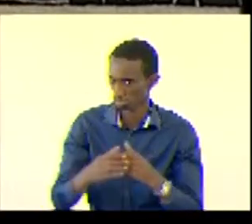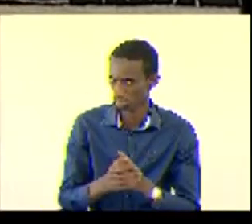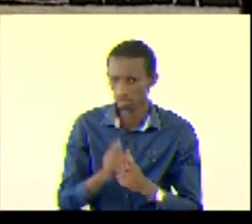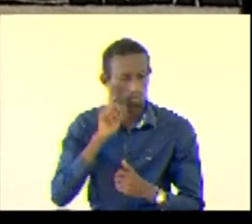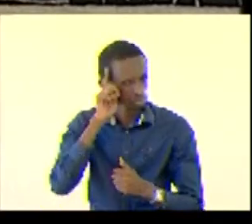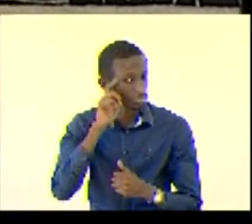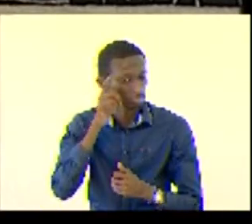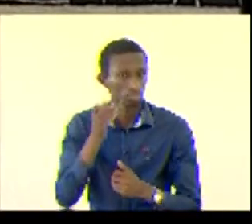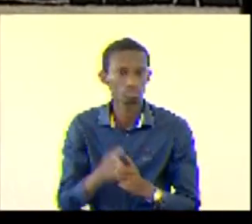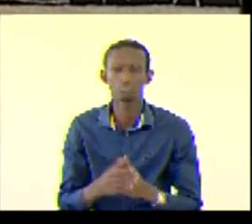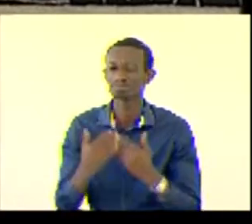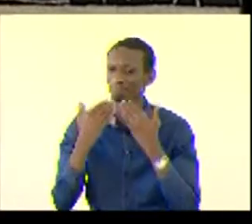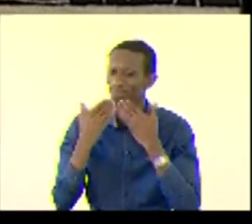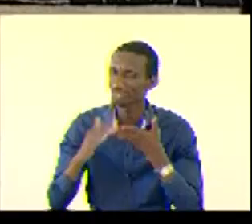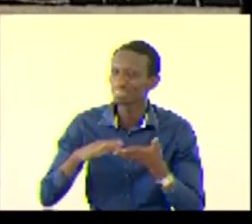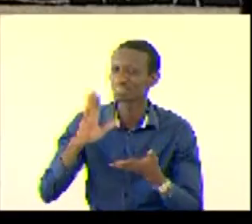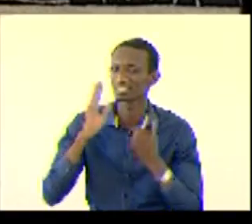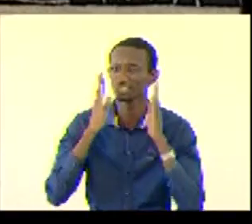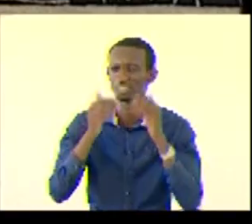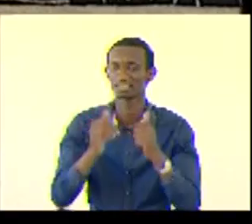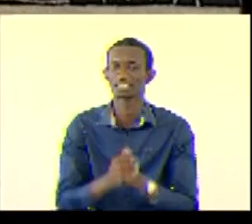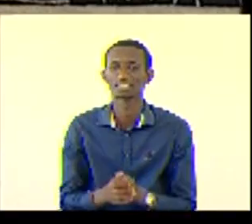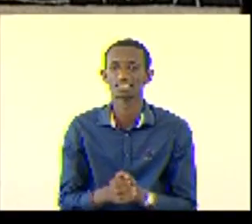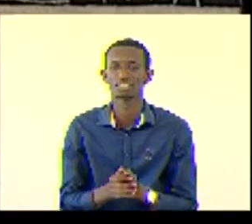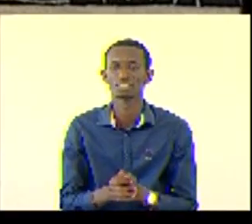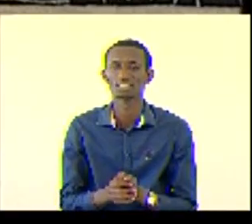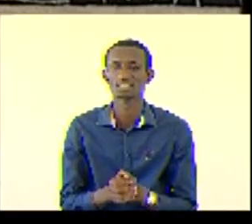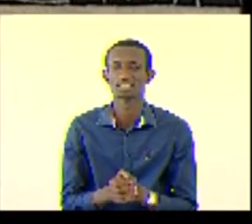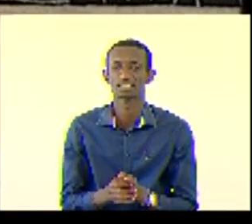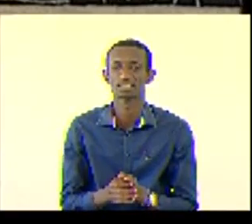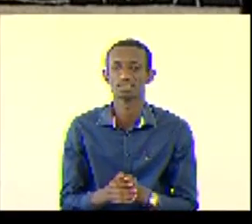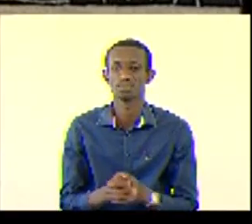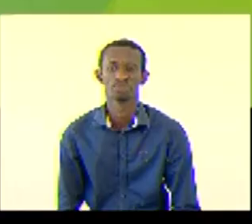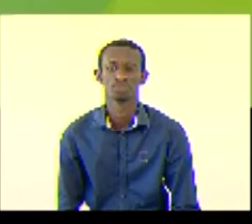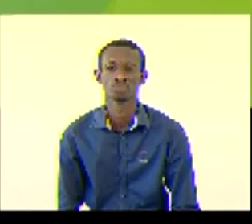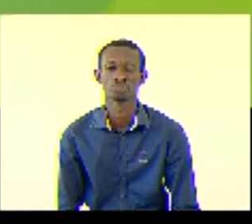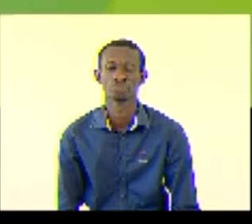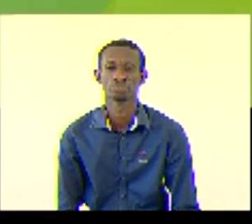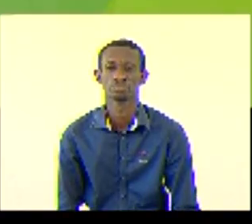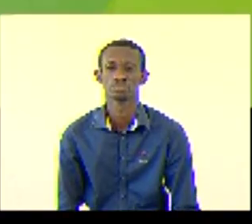this unit. Thank you so much for watching and listening. Have a good day. Bye.